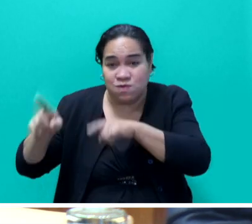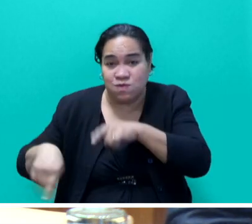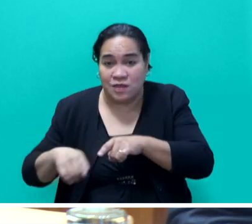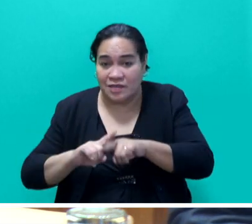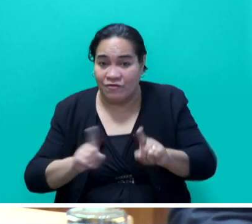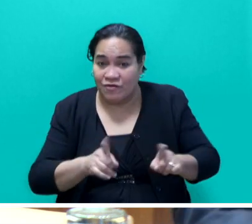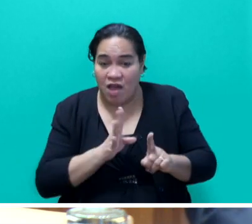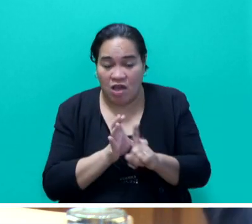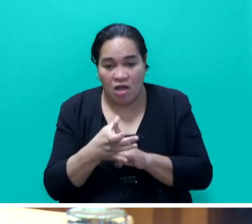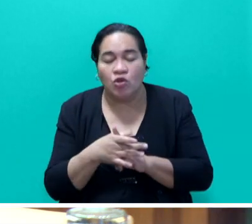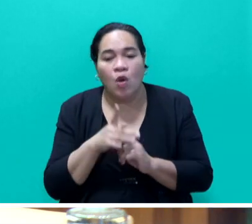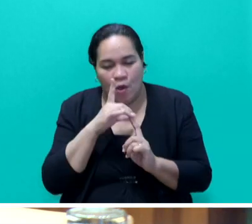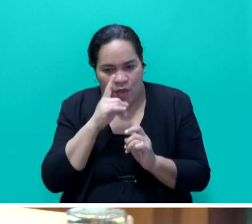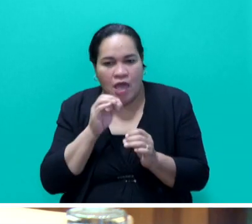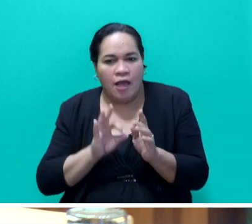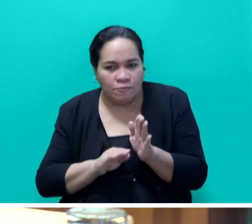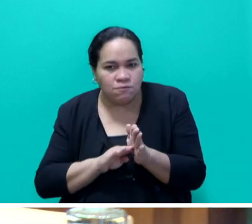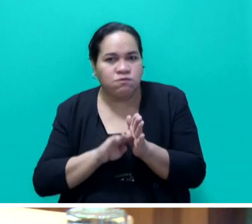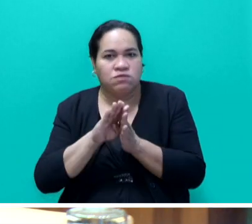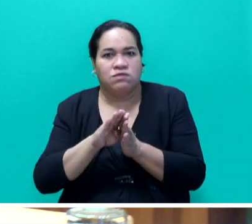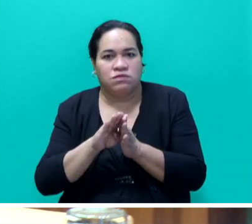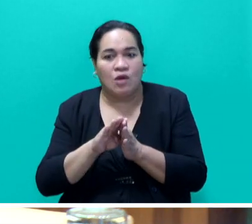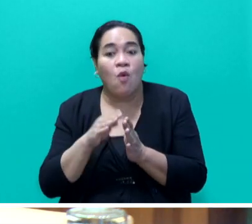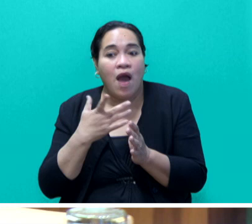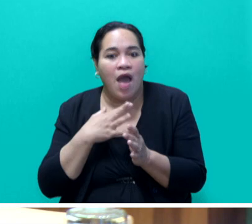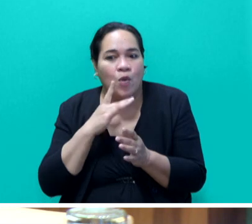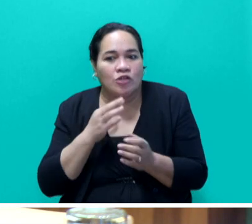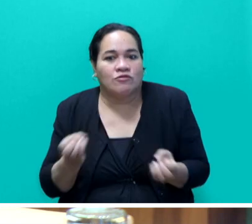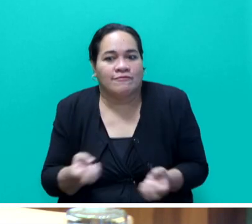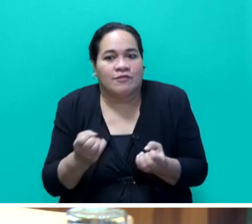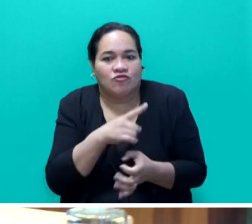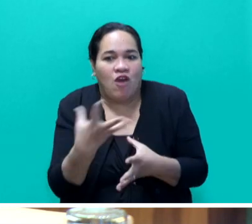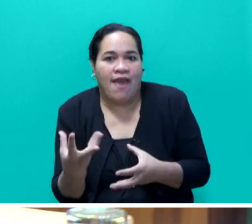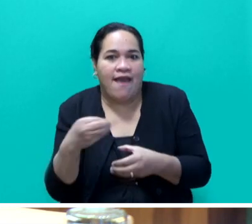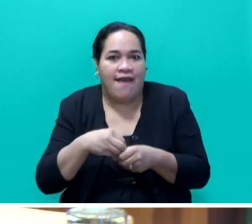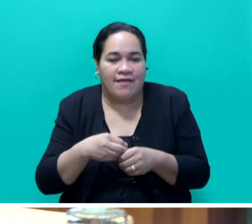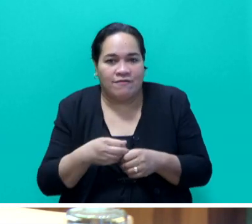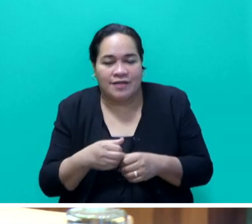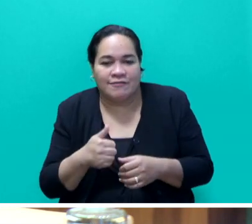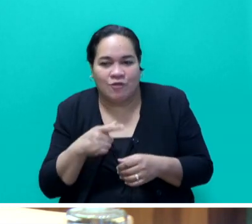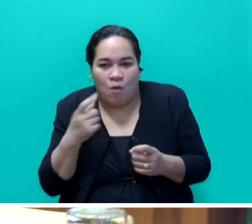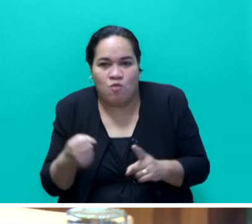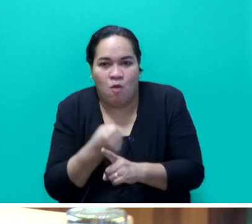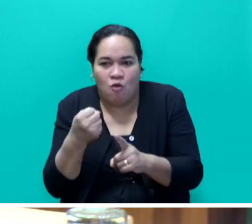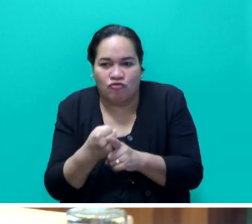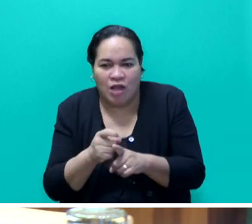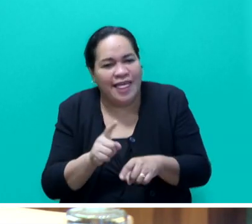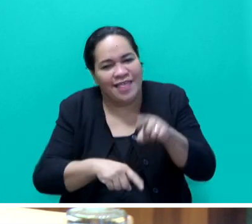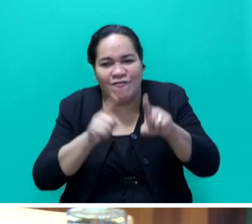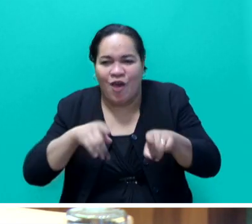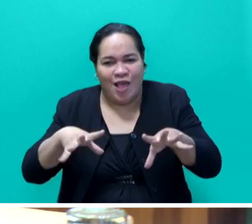can be greatly enhanced by the active promotion of rich cultural heritage of our different